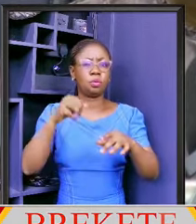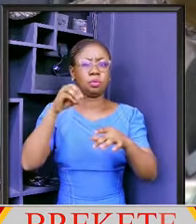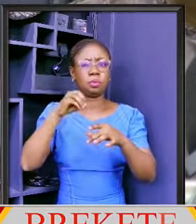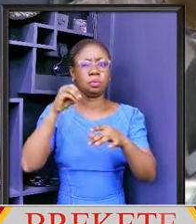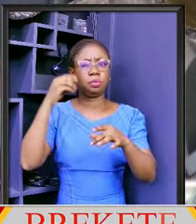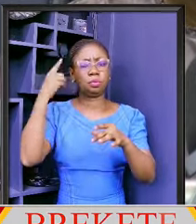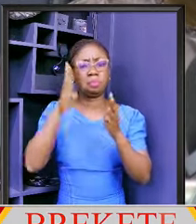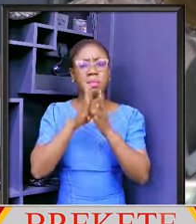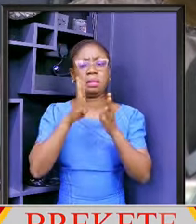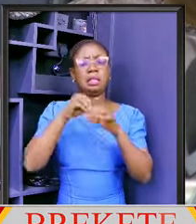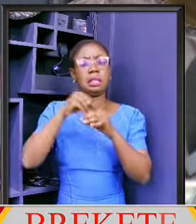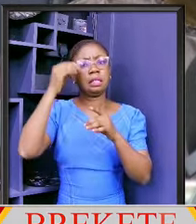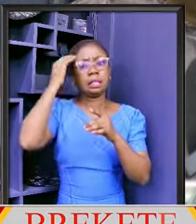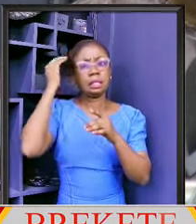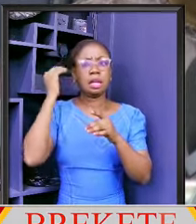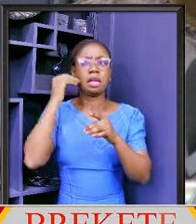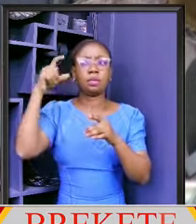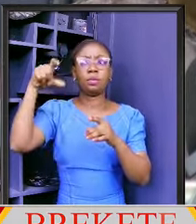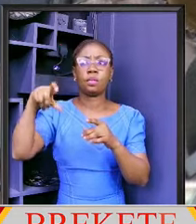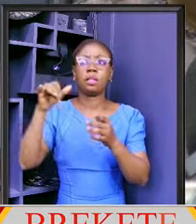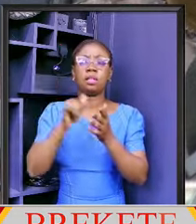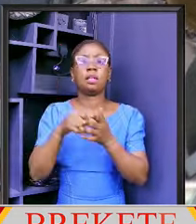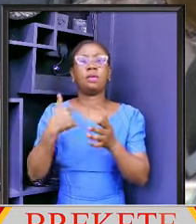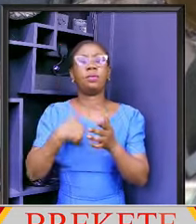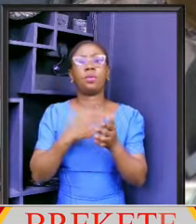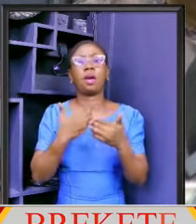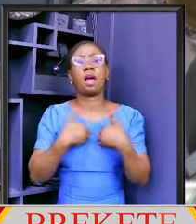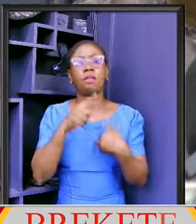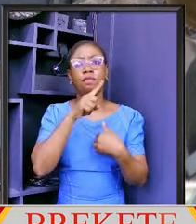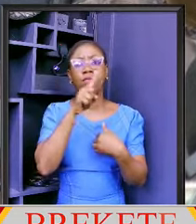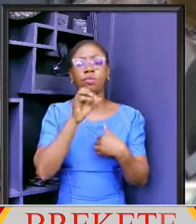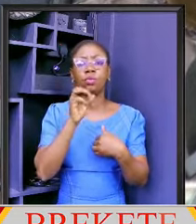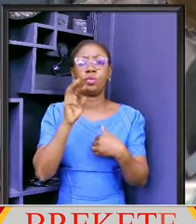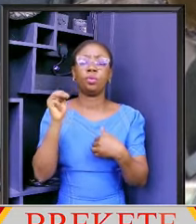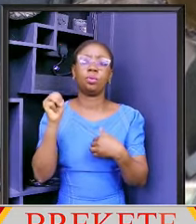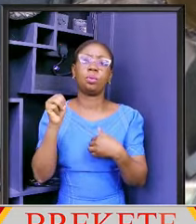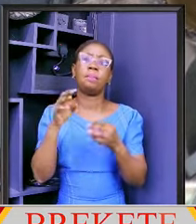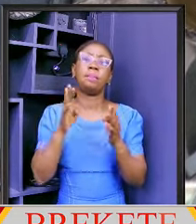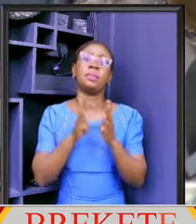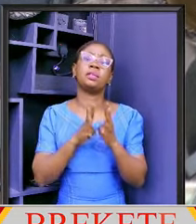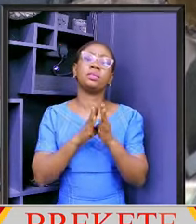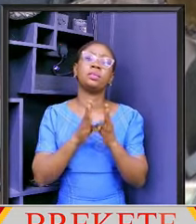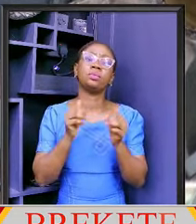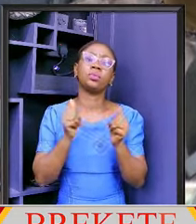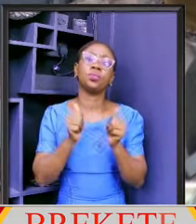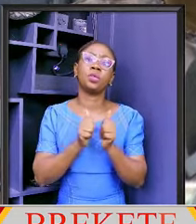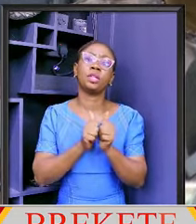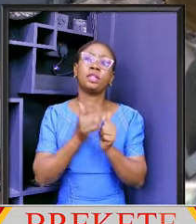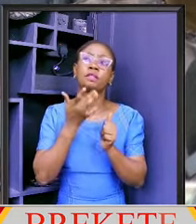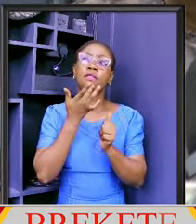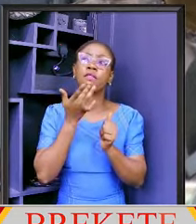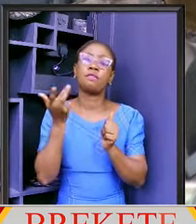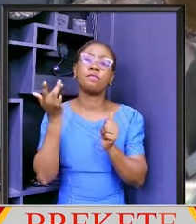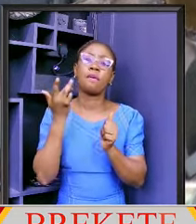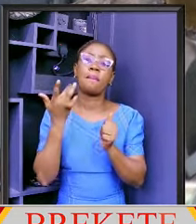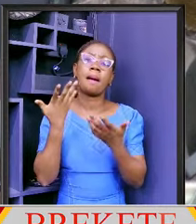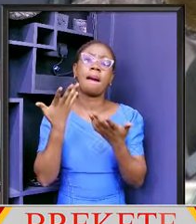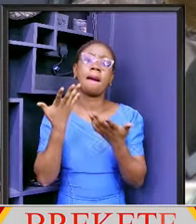Jabiha, that the wife is Zoom meeting with the former vice president, Osinbajo. His wife?